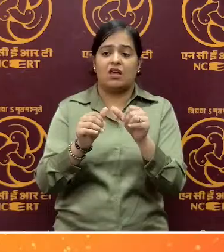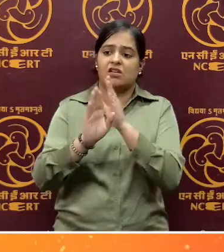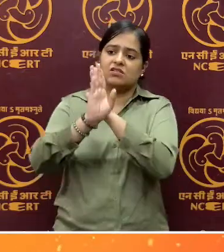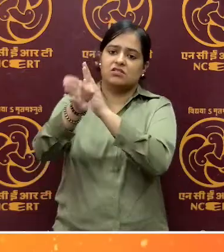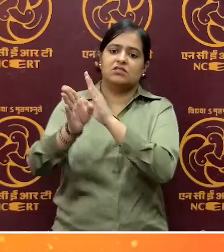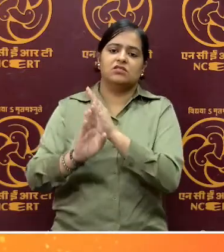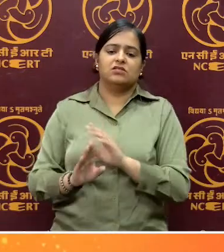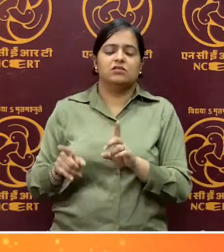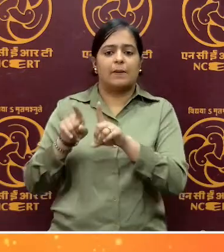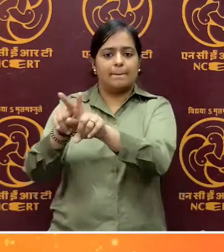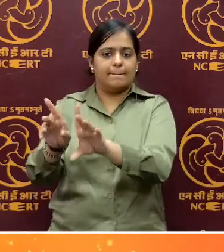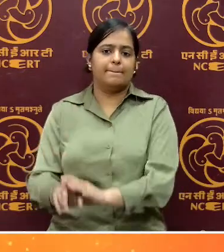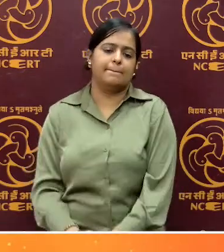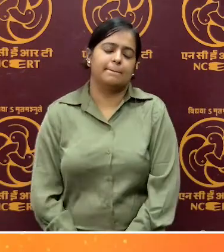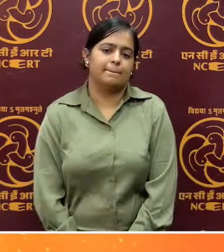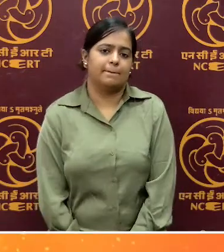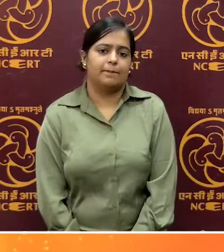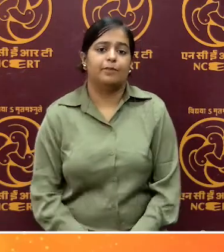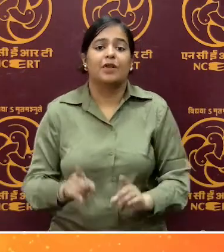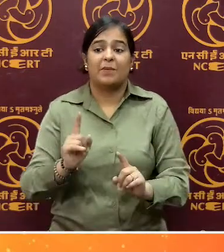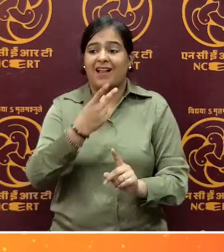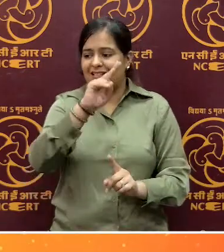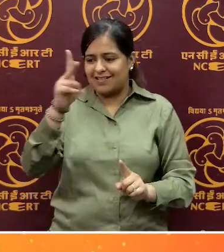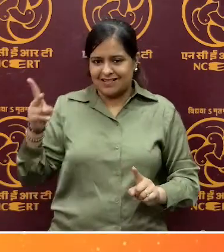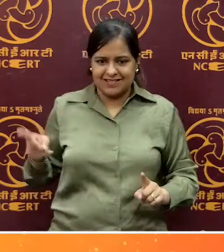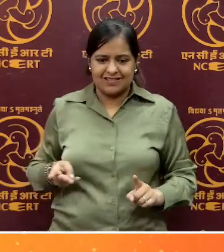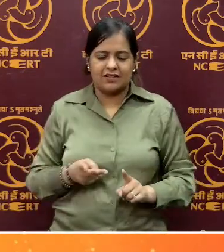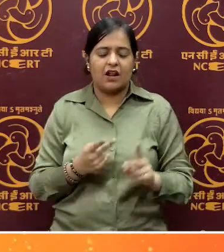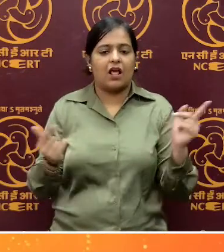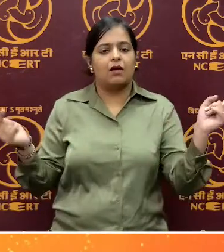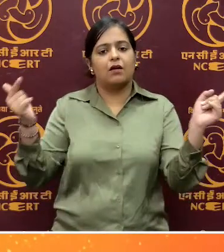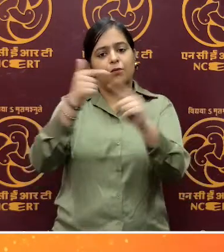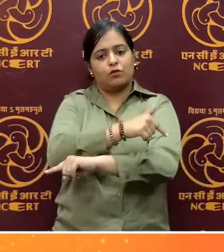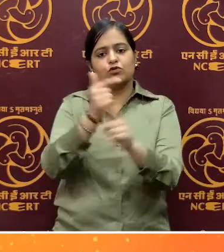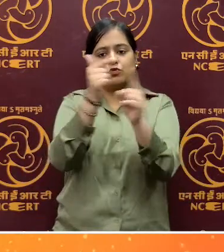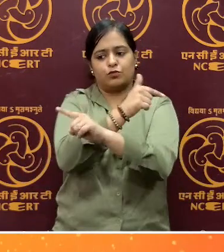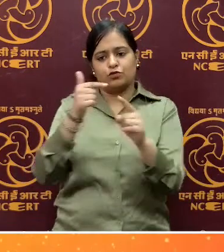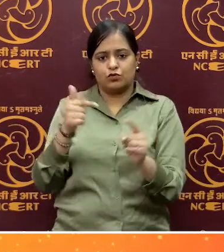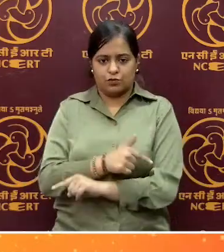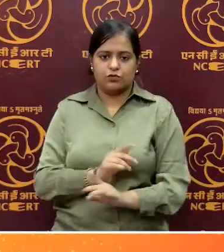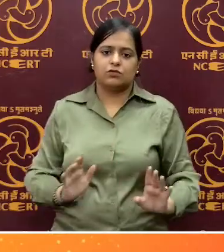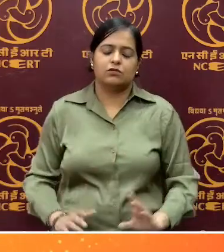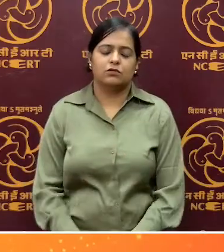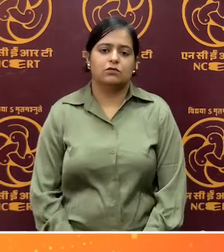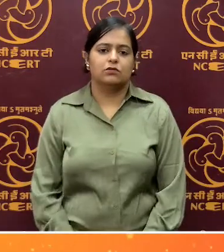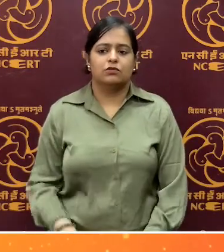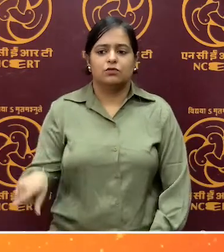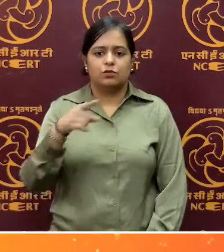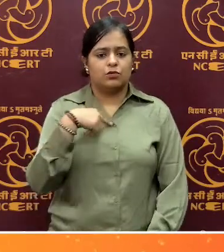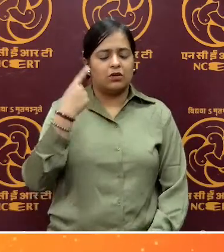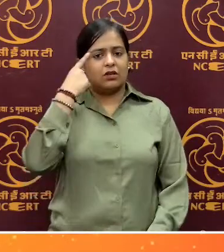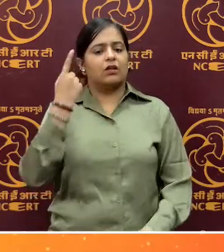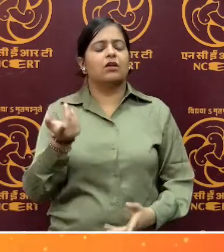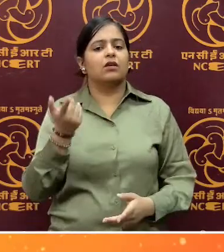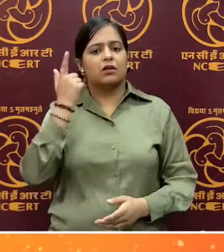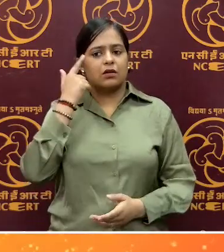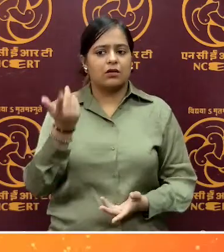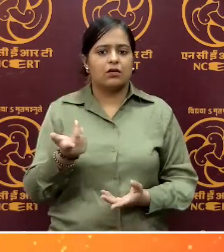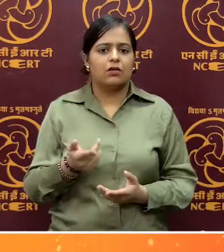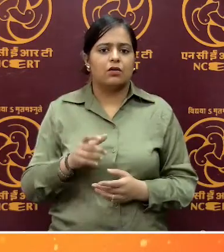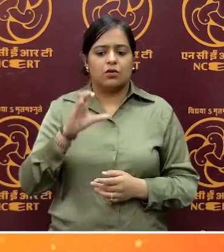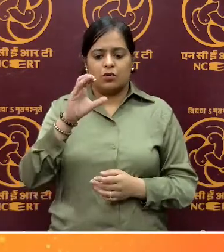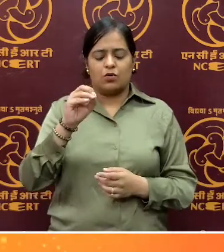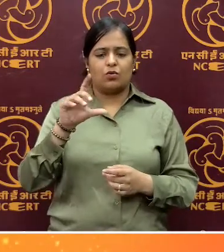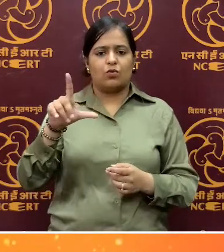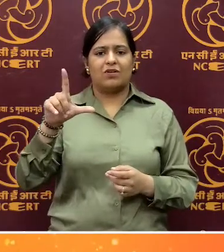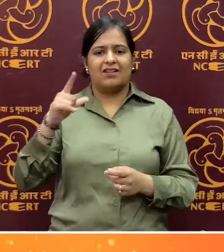direction. But all these are parallel vectors, collinear vectors. They are known as collinear vectors. Fine.